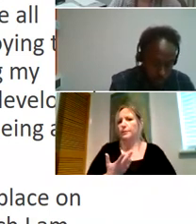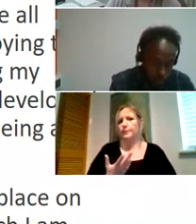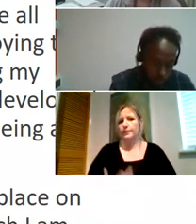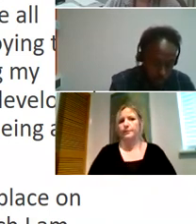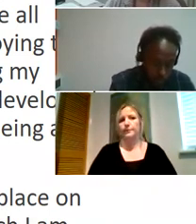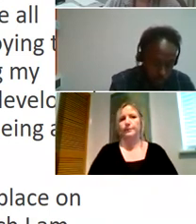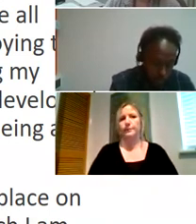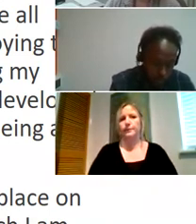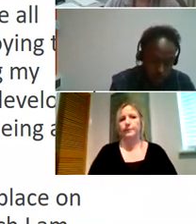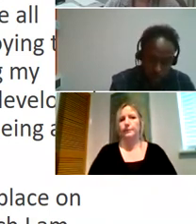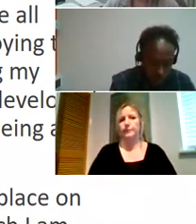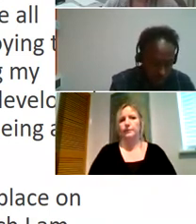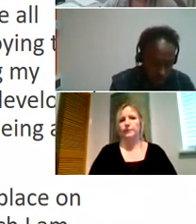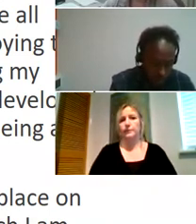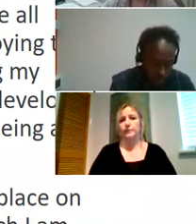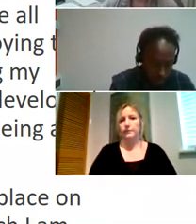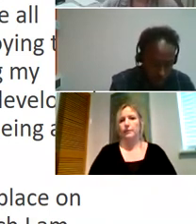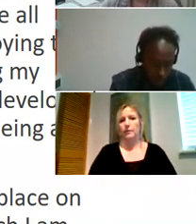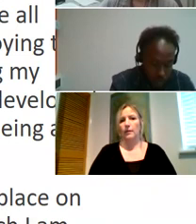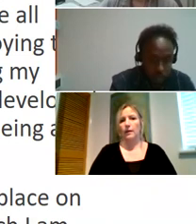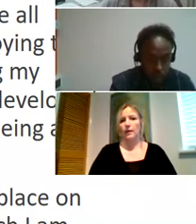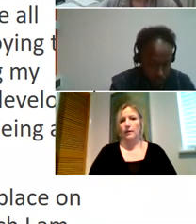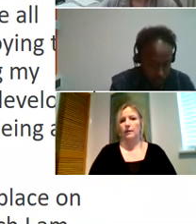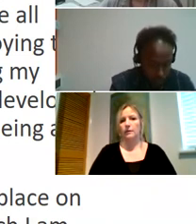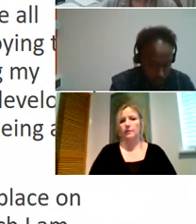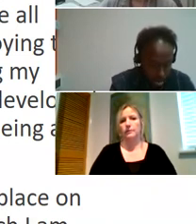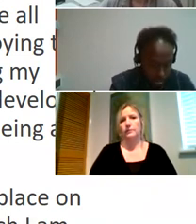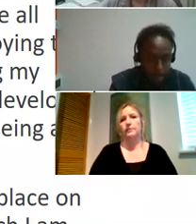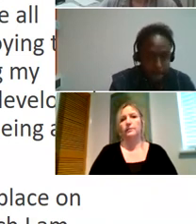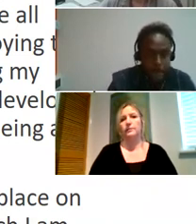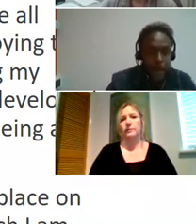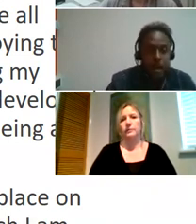stories from our previous and current students.